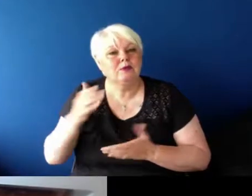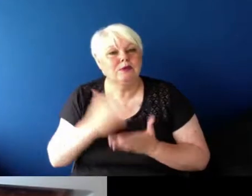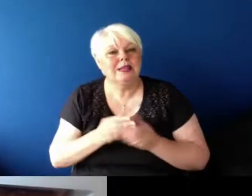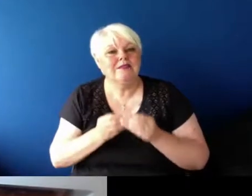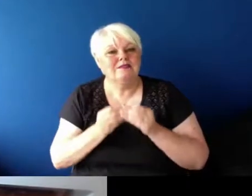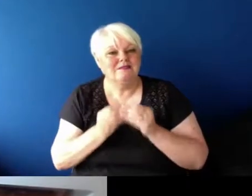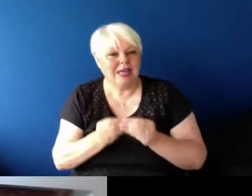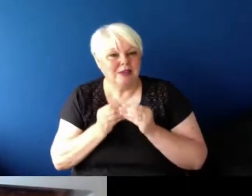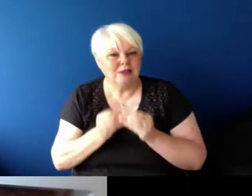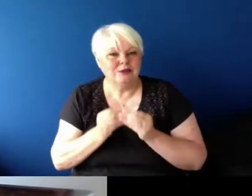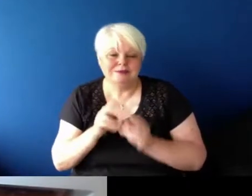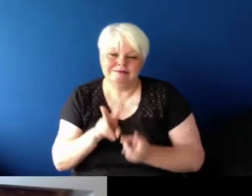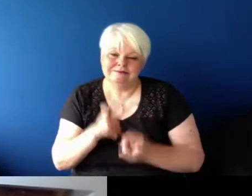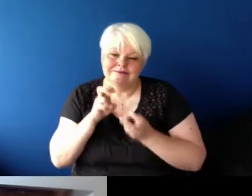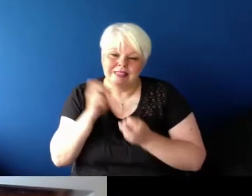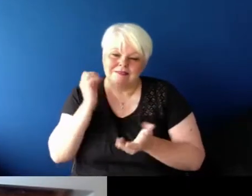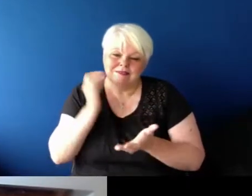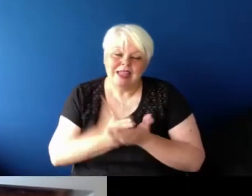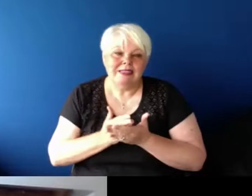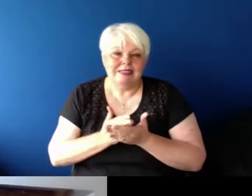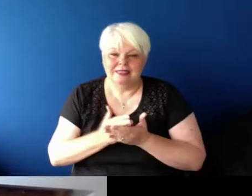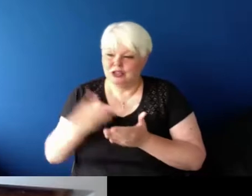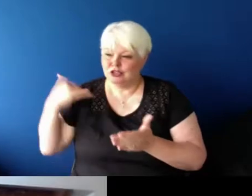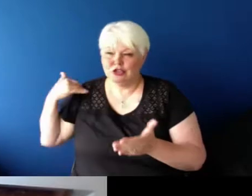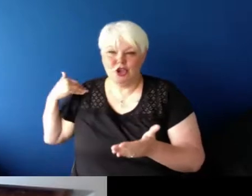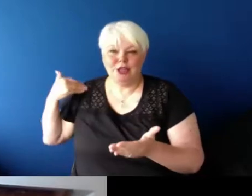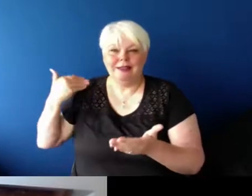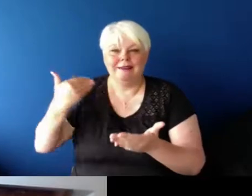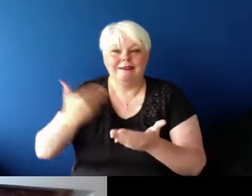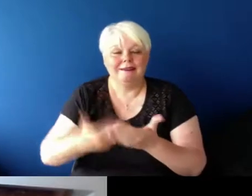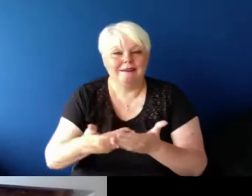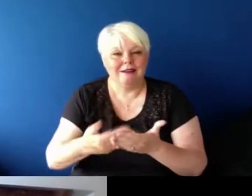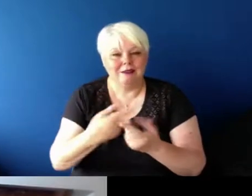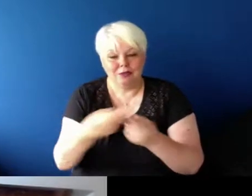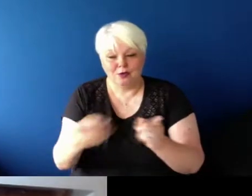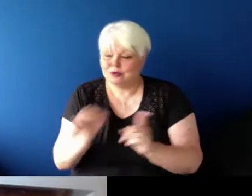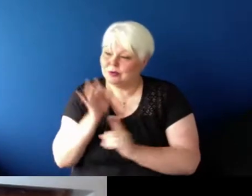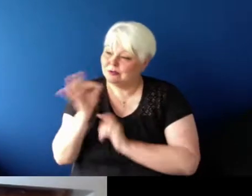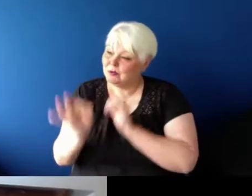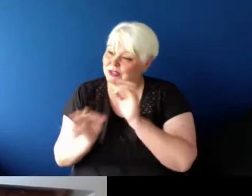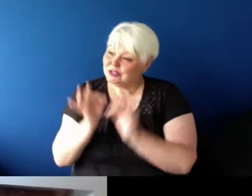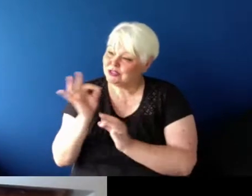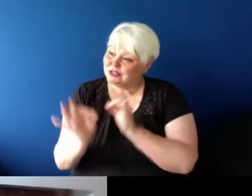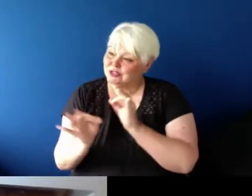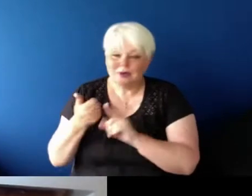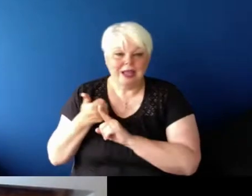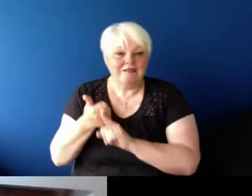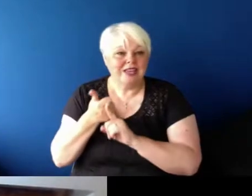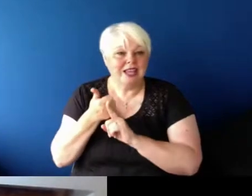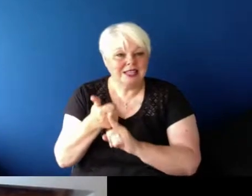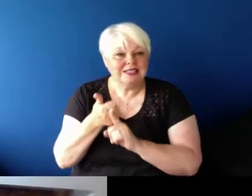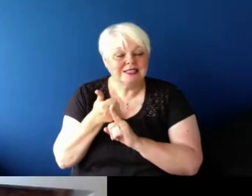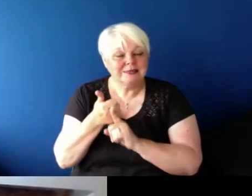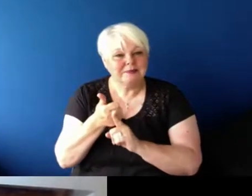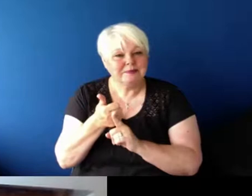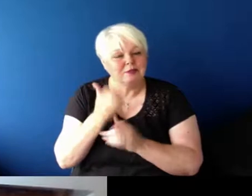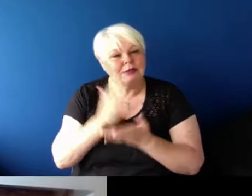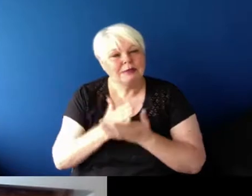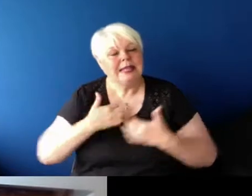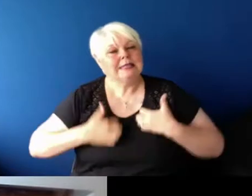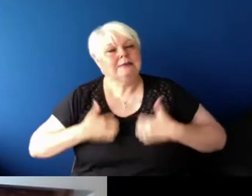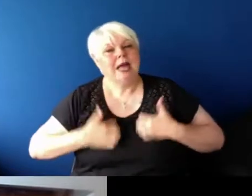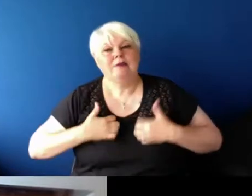valued hearing the faith journey of the people that we've kind of called on to advocate for us. It's been really inspiring